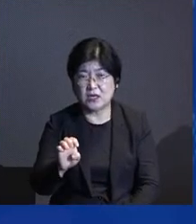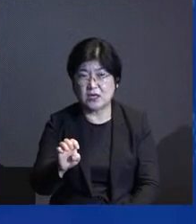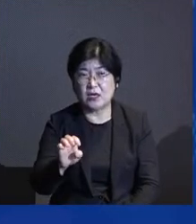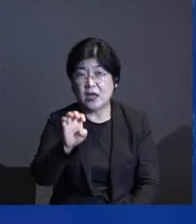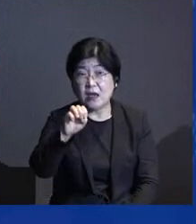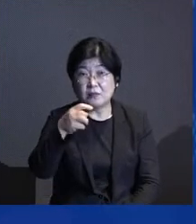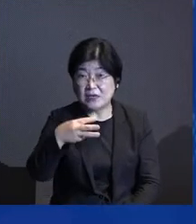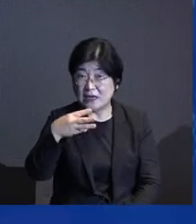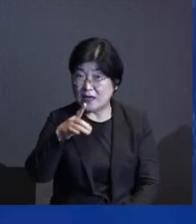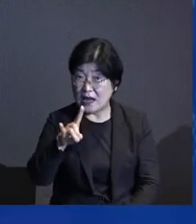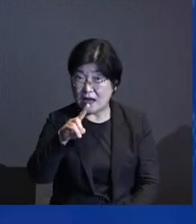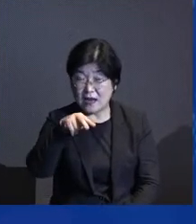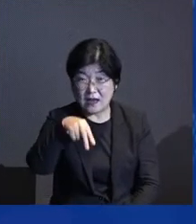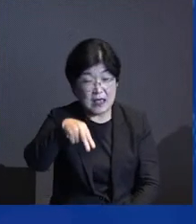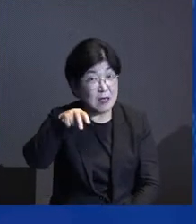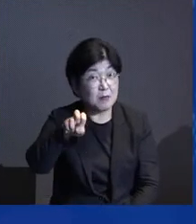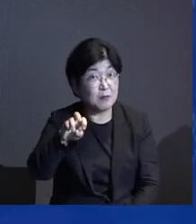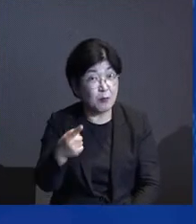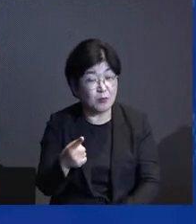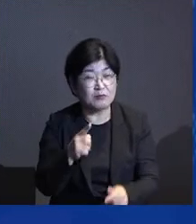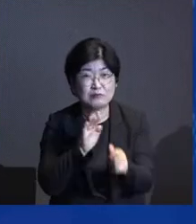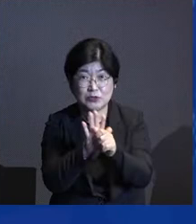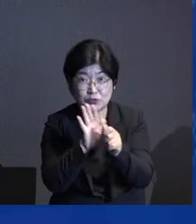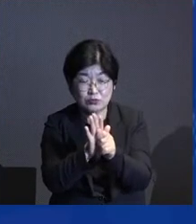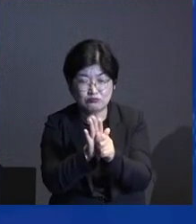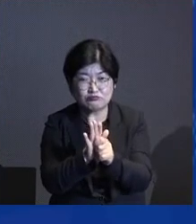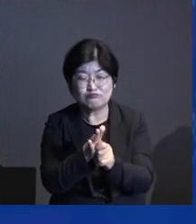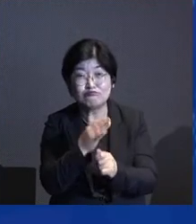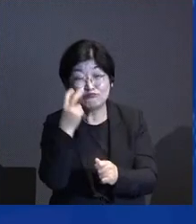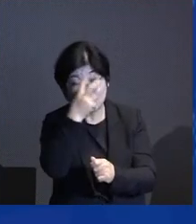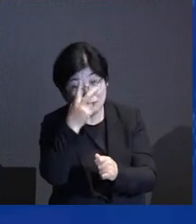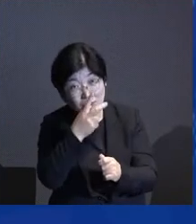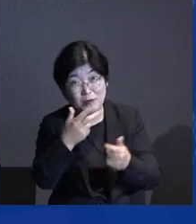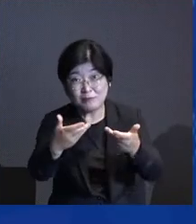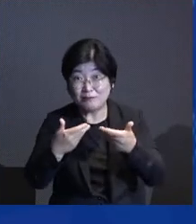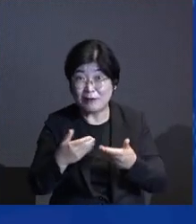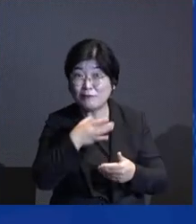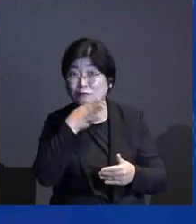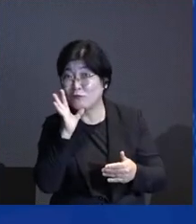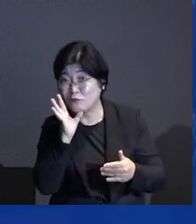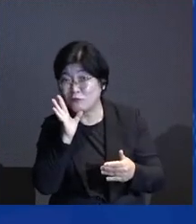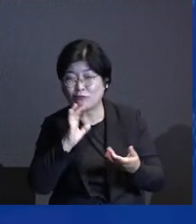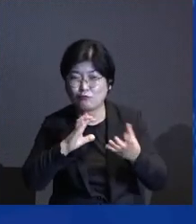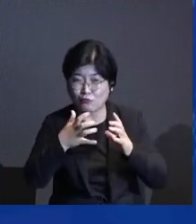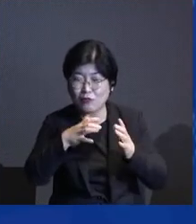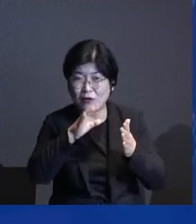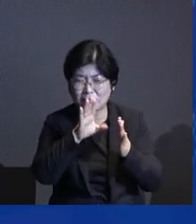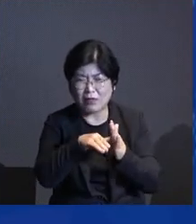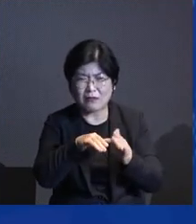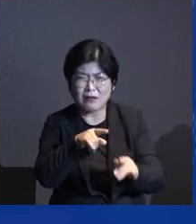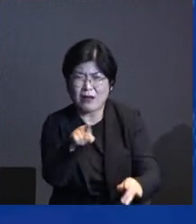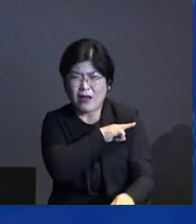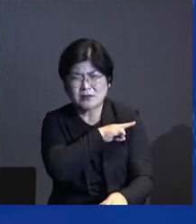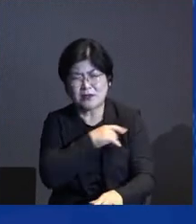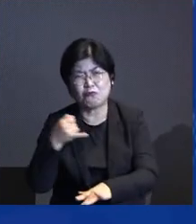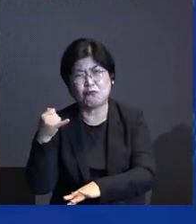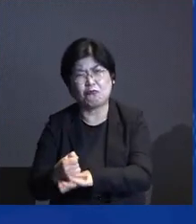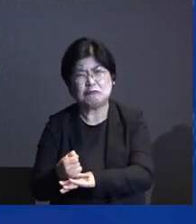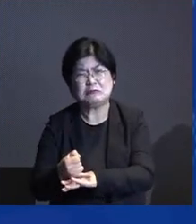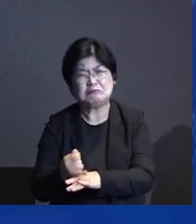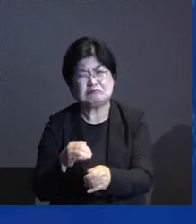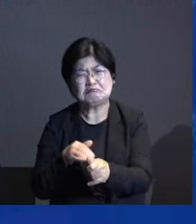needs, have most often been overlooked in debates. Yet, a right-based approach